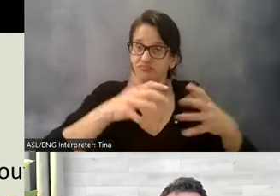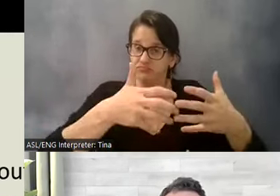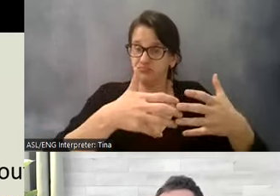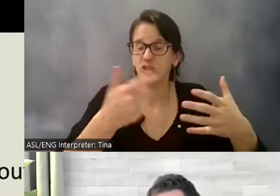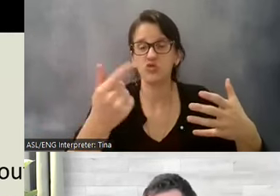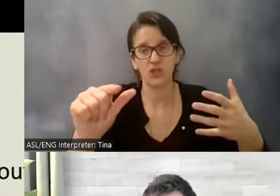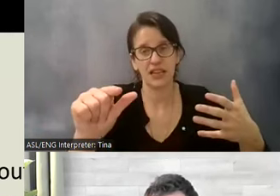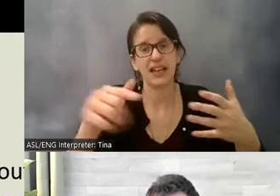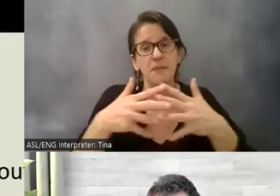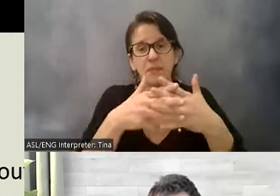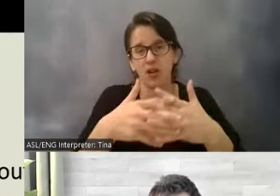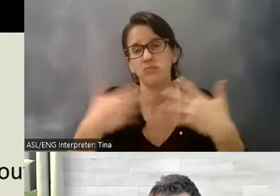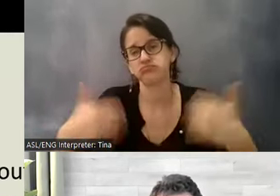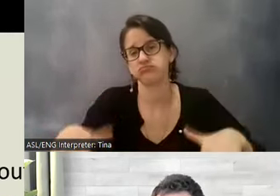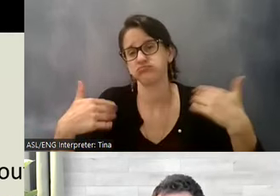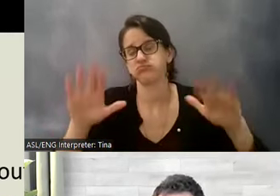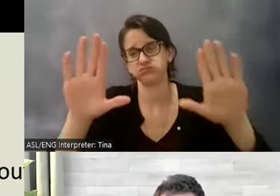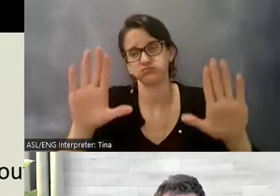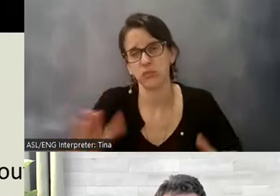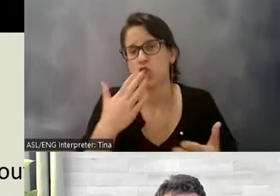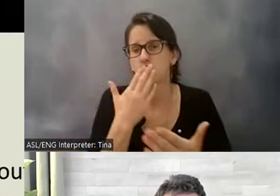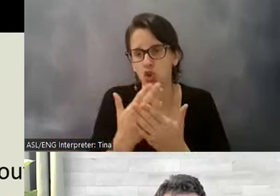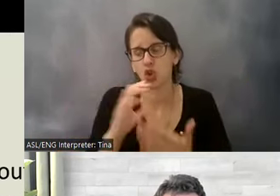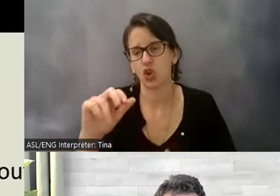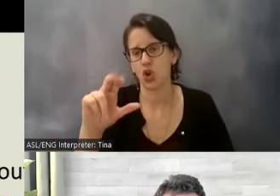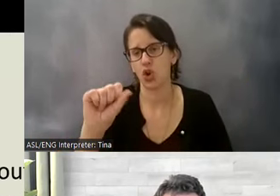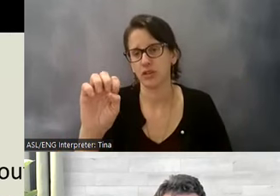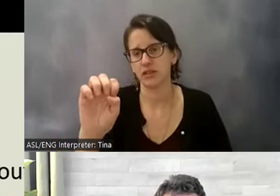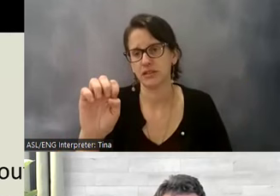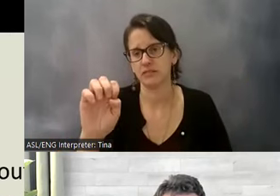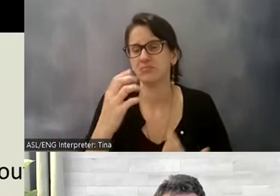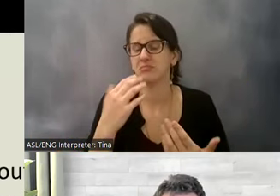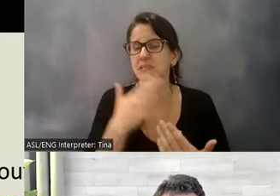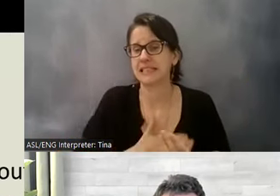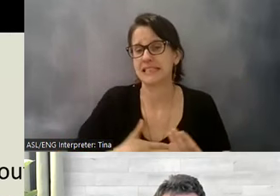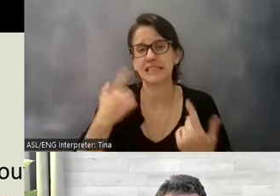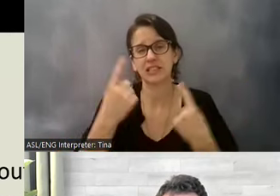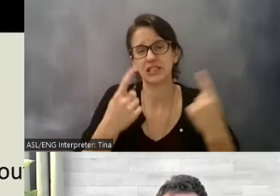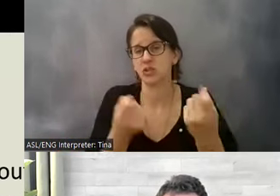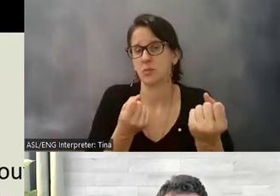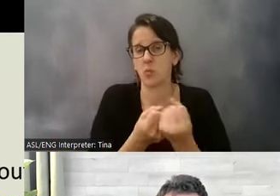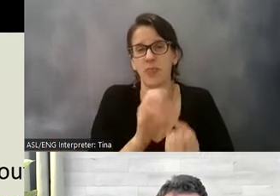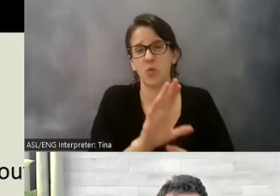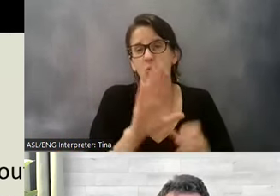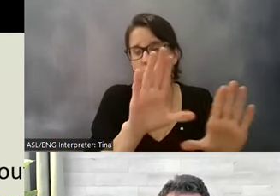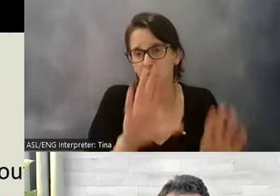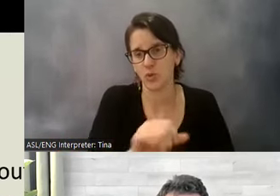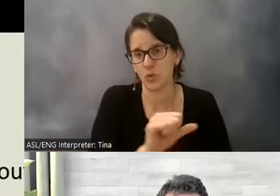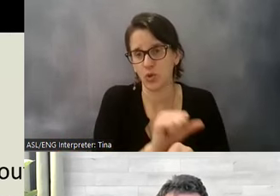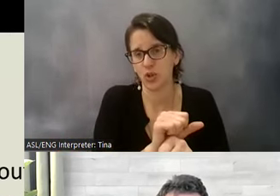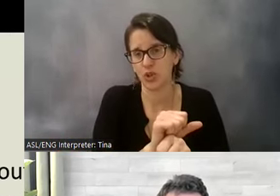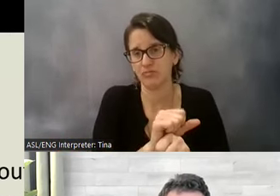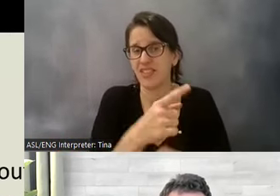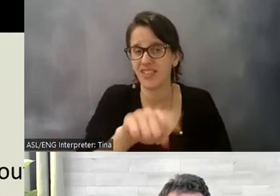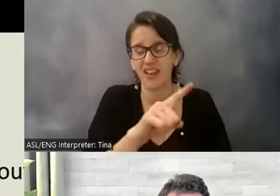very, very good cause. So please consider supporting their wonderful work. They're the real deal, helping us